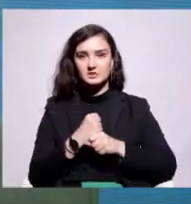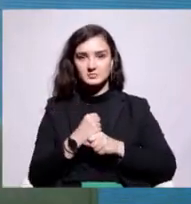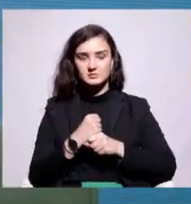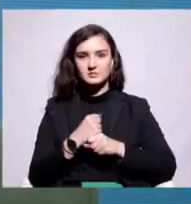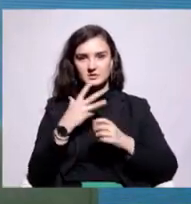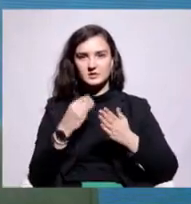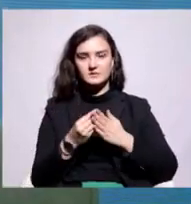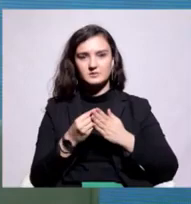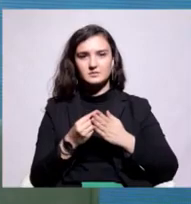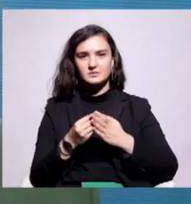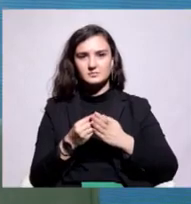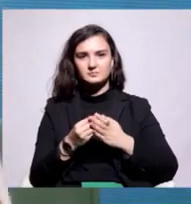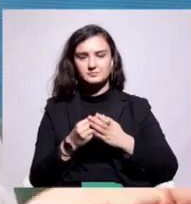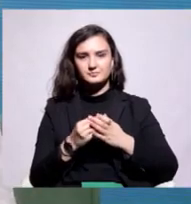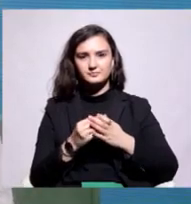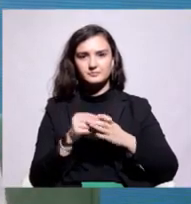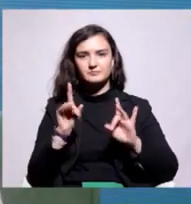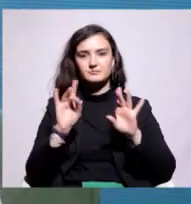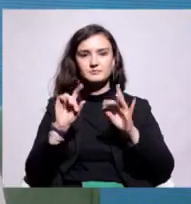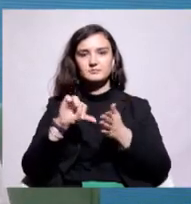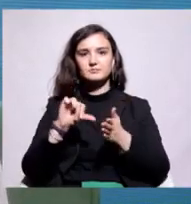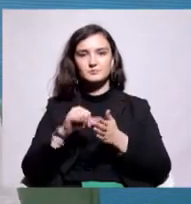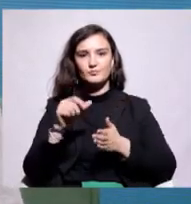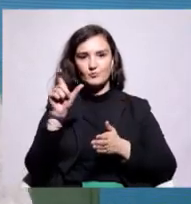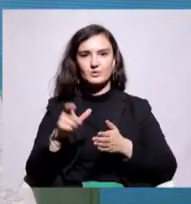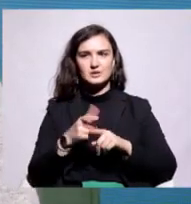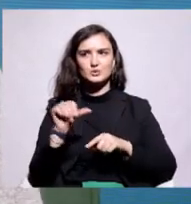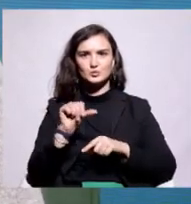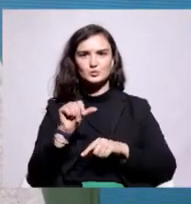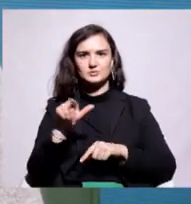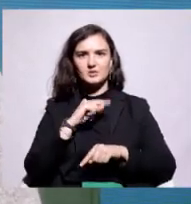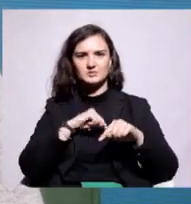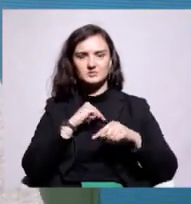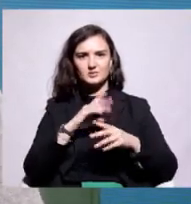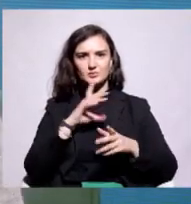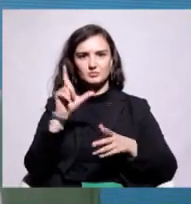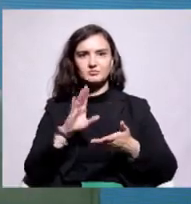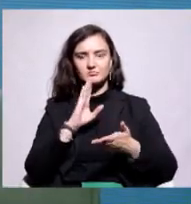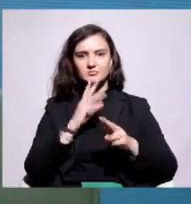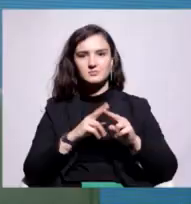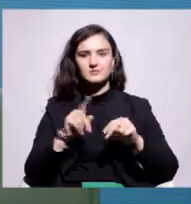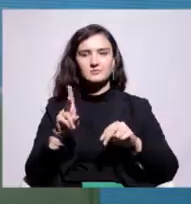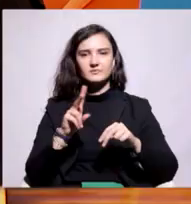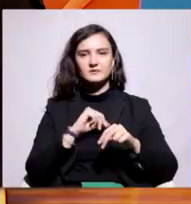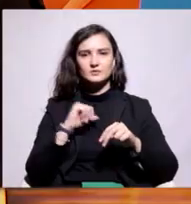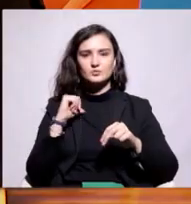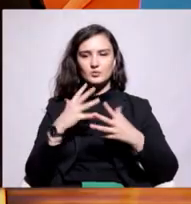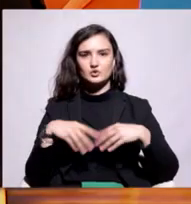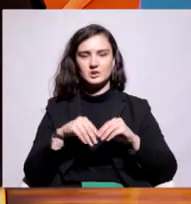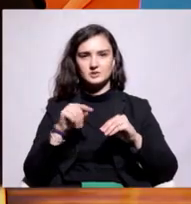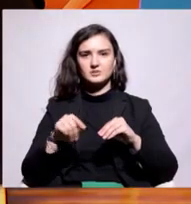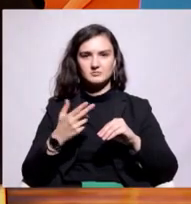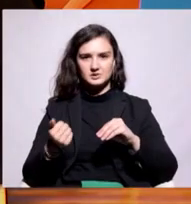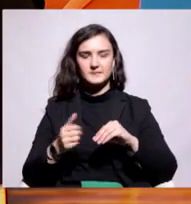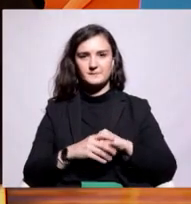his bad-tempered wife. And she's presented as such, a very bad-tempered woman who pushes him out of the family.